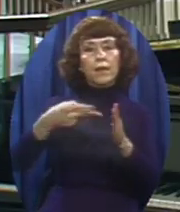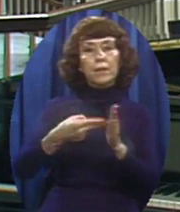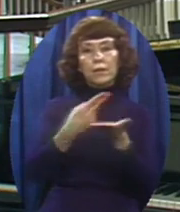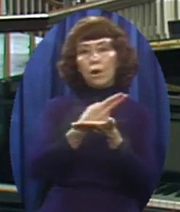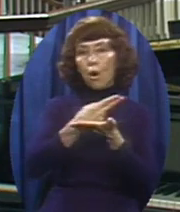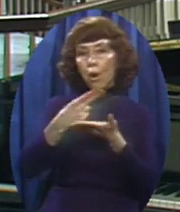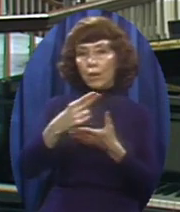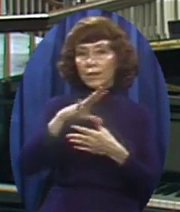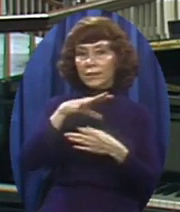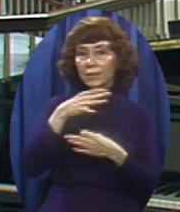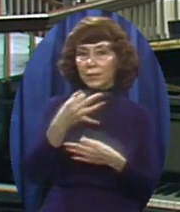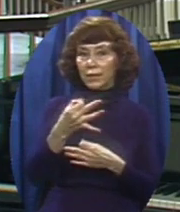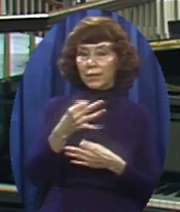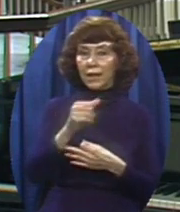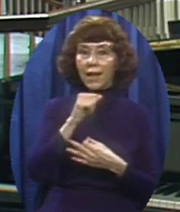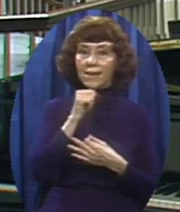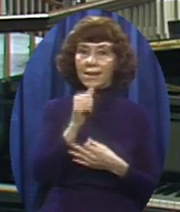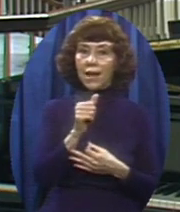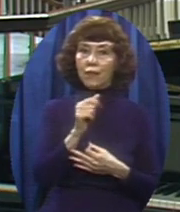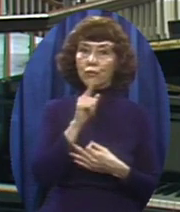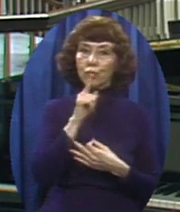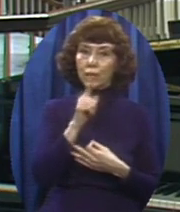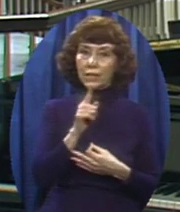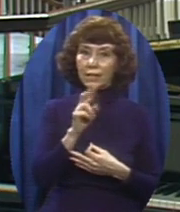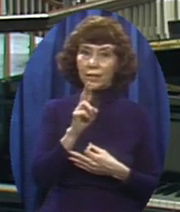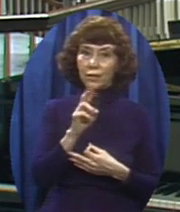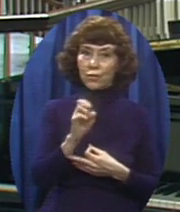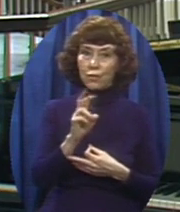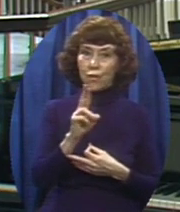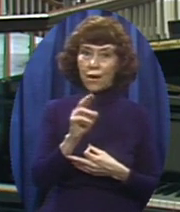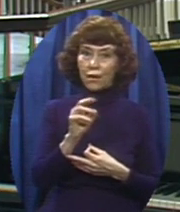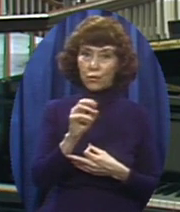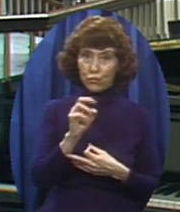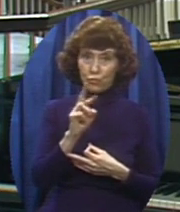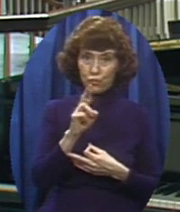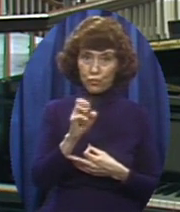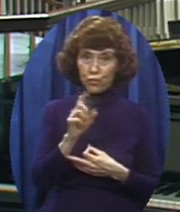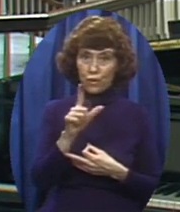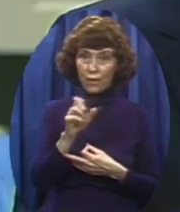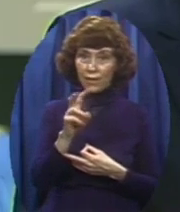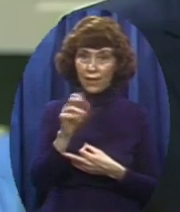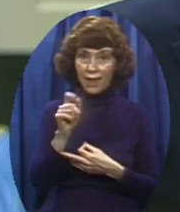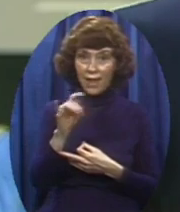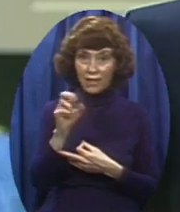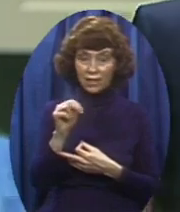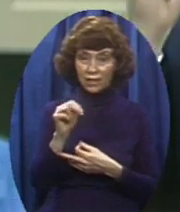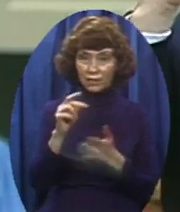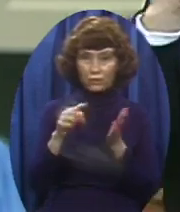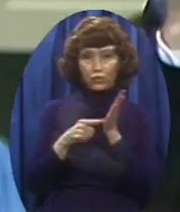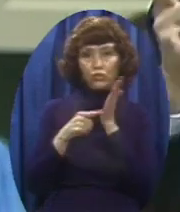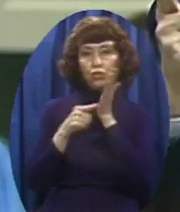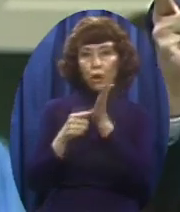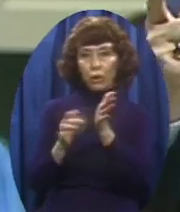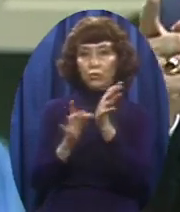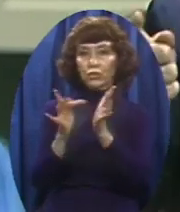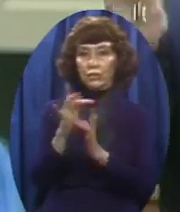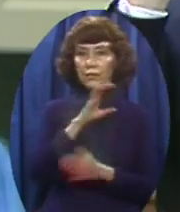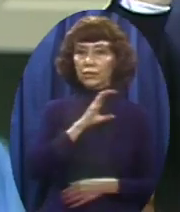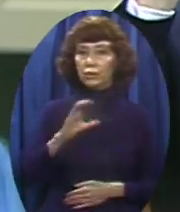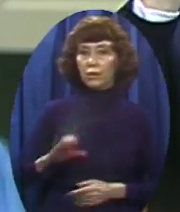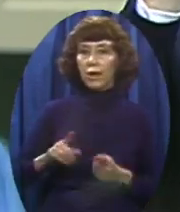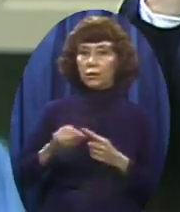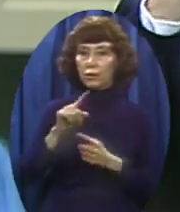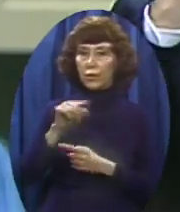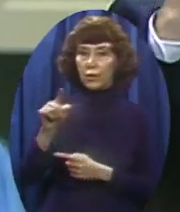that revelation, had not revealed Christ and his gospel and their lostness to them. It is our business not to save everybody, but